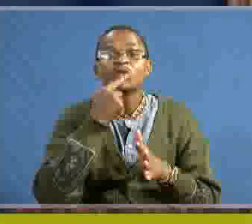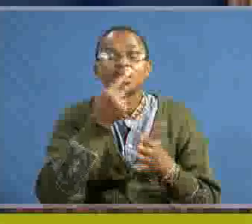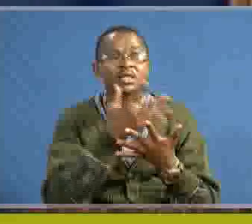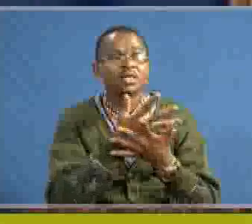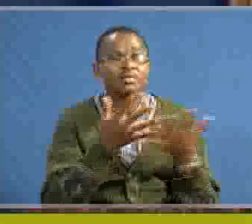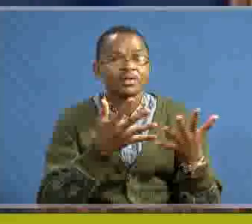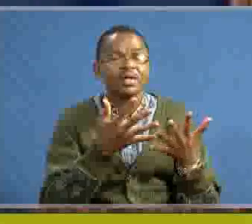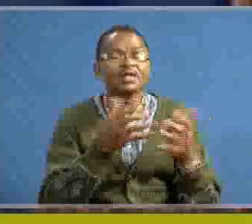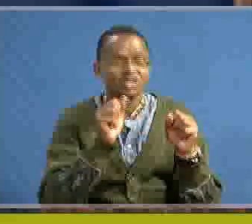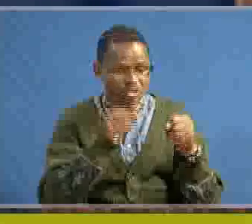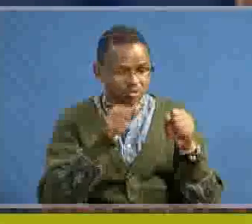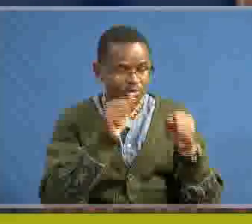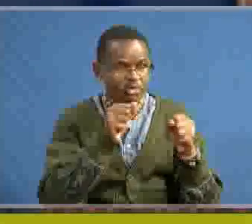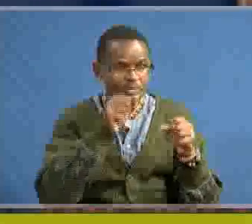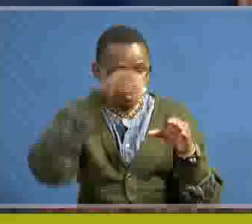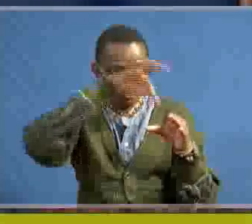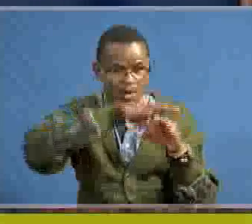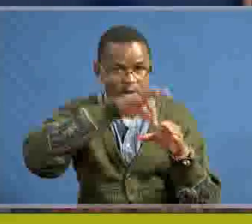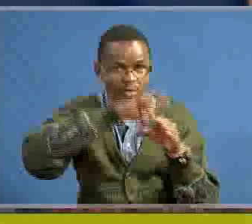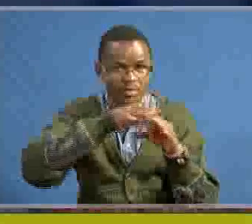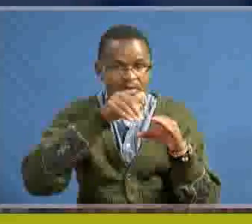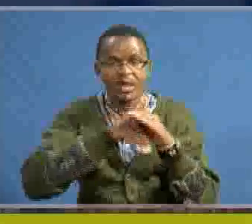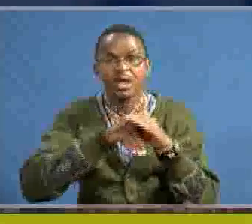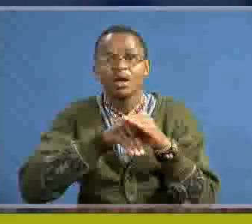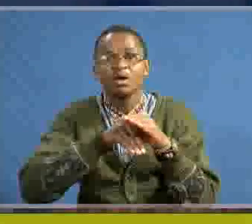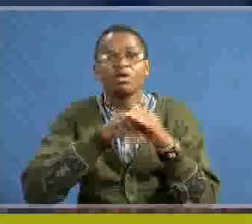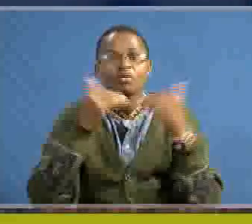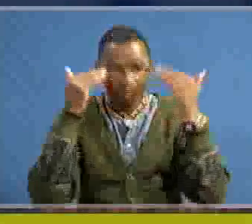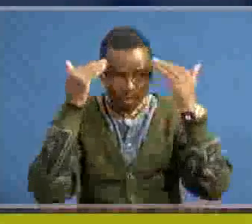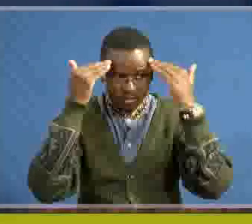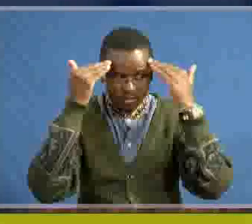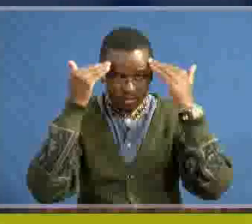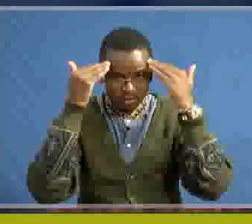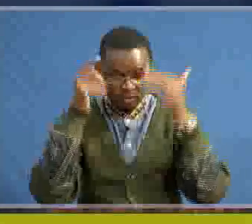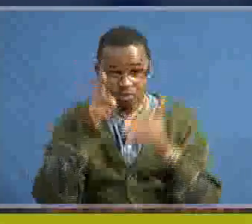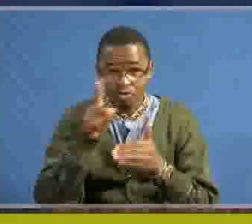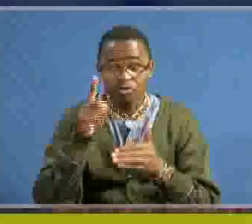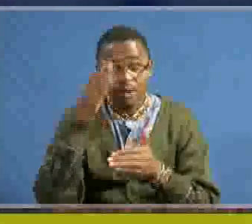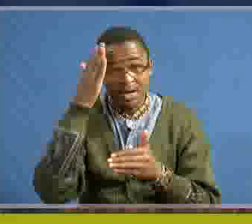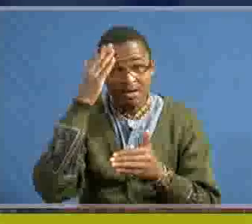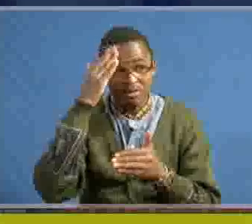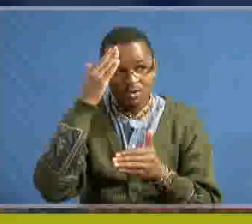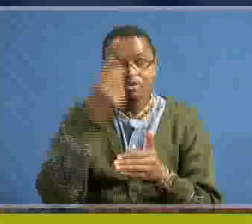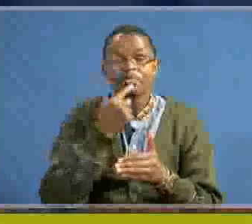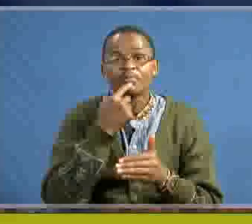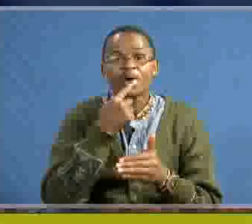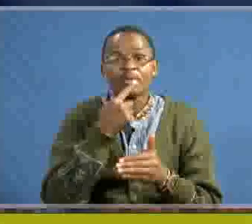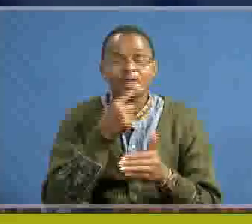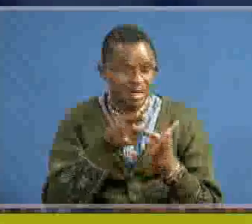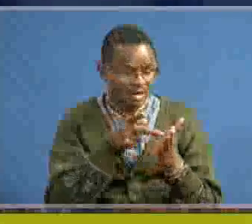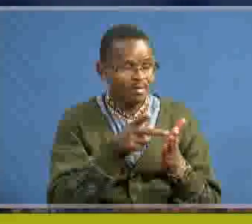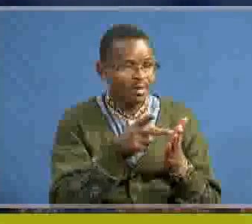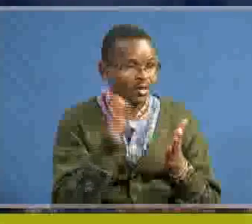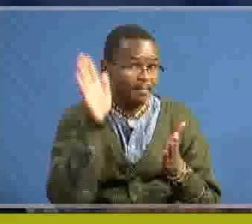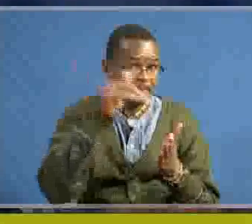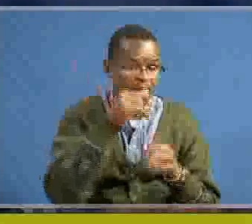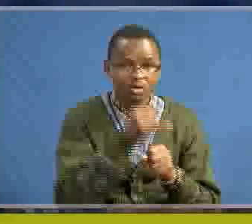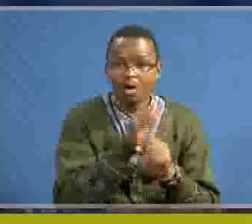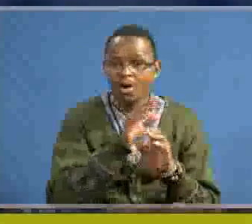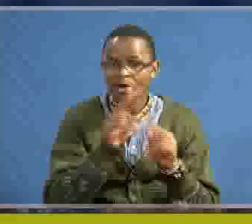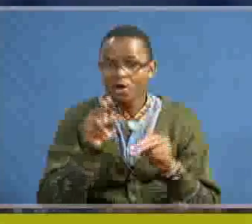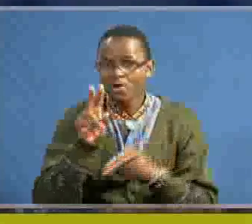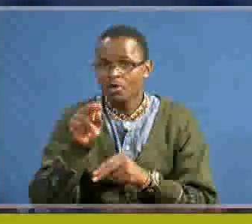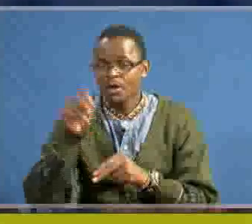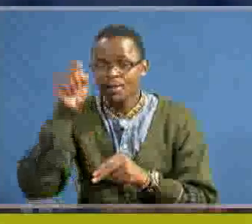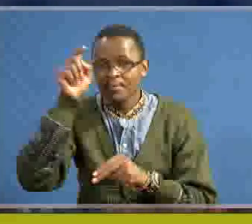is something that is enforceable and it is deposited indented code easier to money no now on I do it were two members are passing Tony by Rivini kasi no